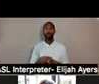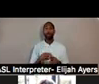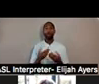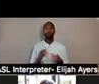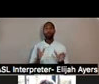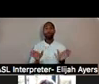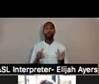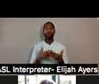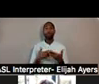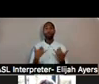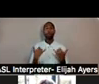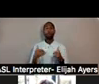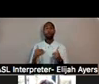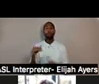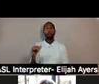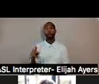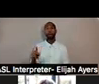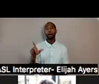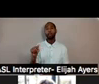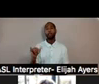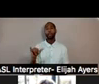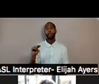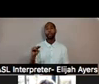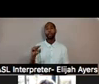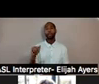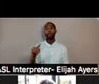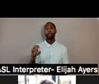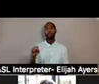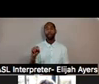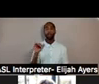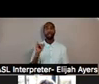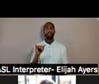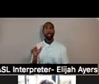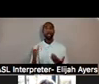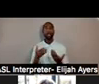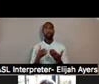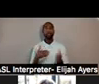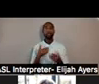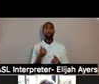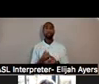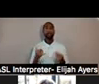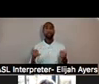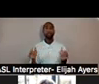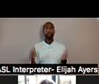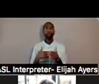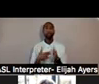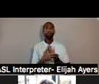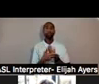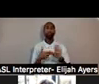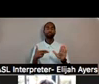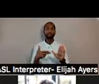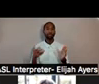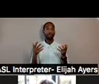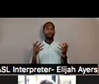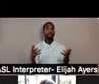roommates playmates, which I love, thinking of that breakout room as a playroom and what that means. There's a